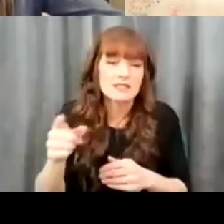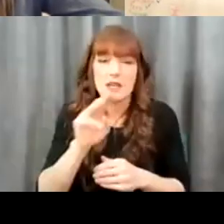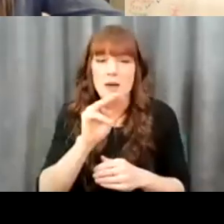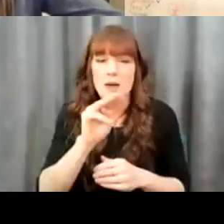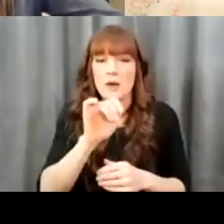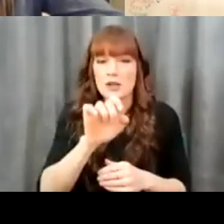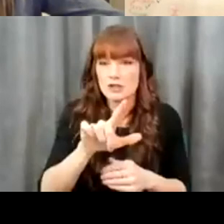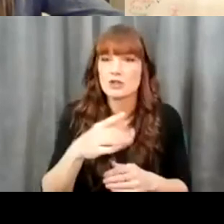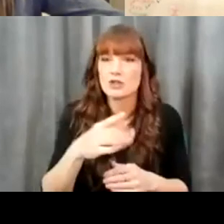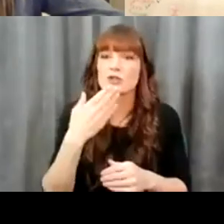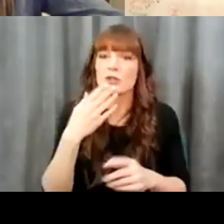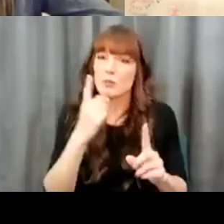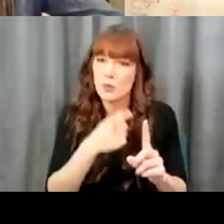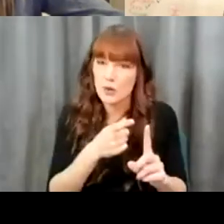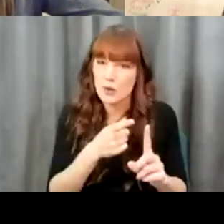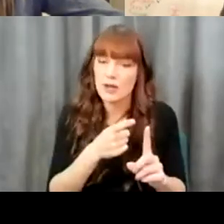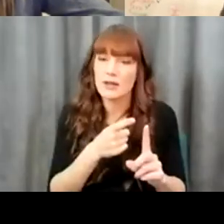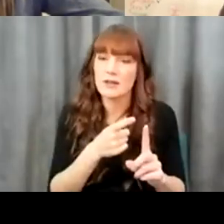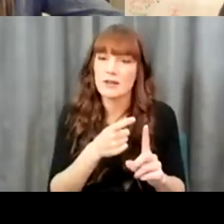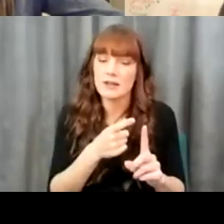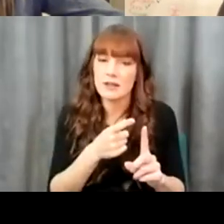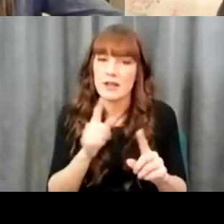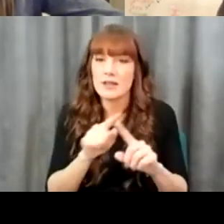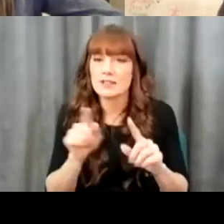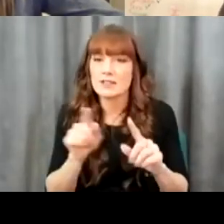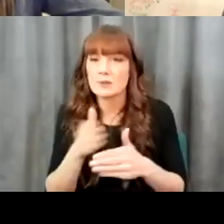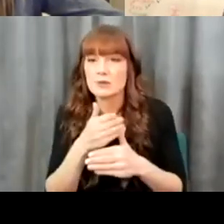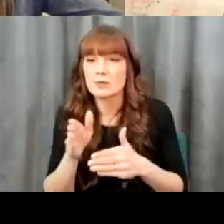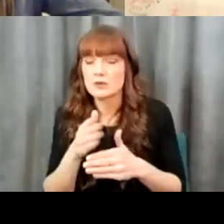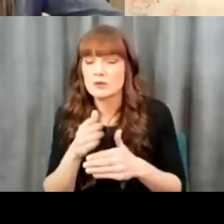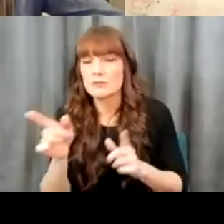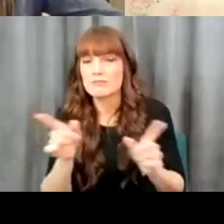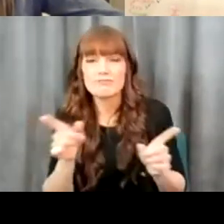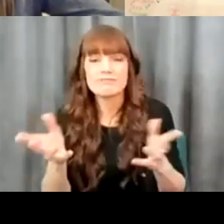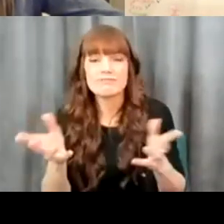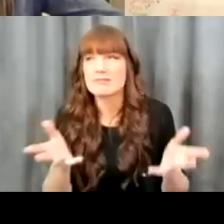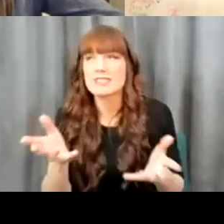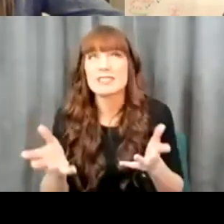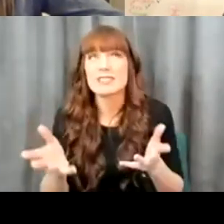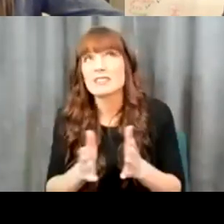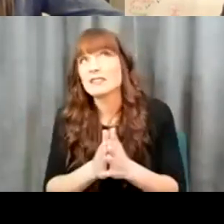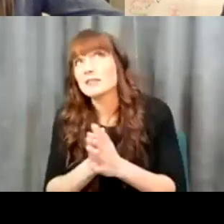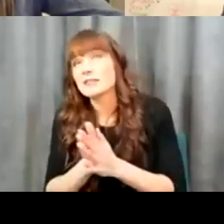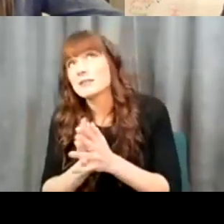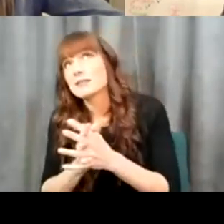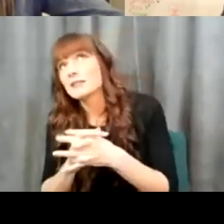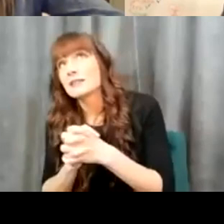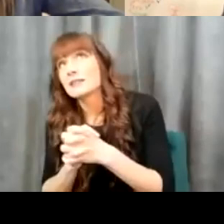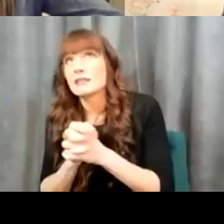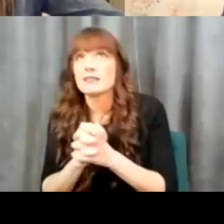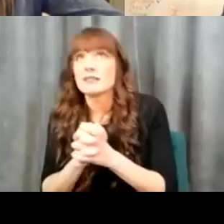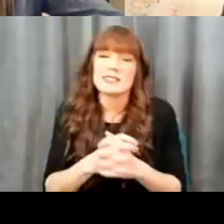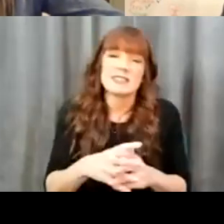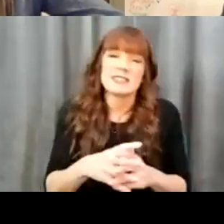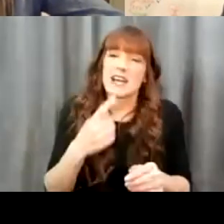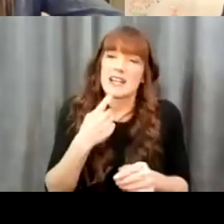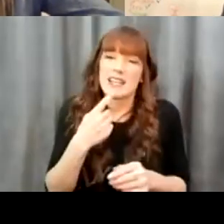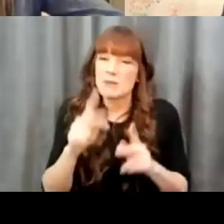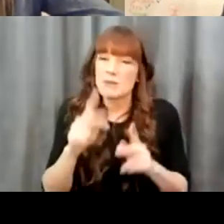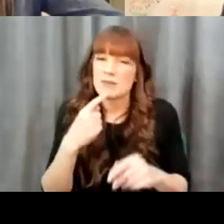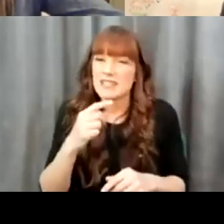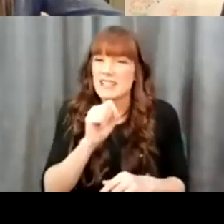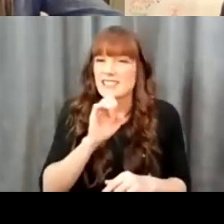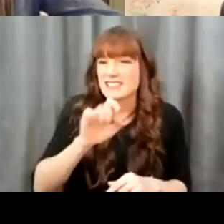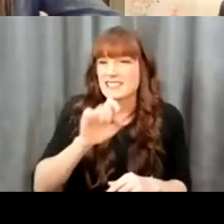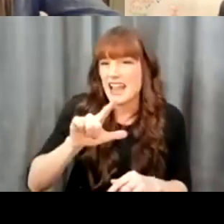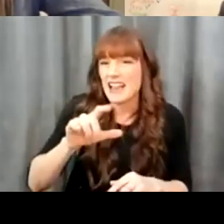Marshall makes a strong point about the difference between, you know, like I think people say sellout like it's a,